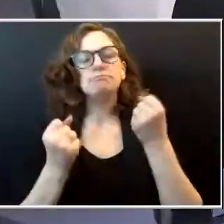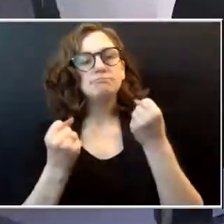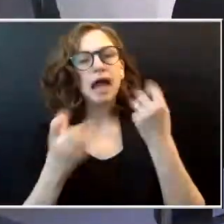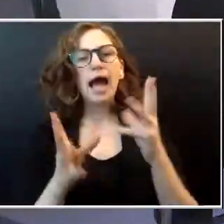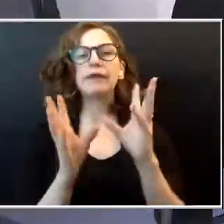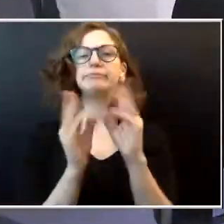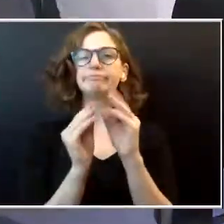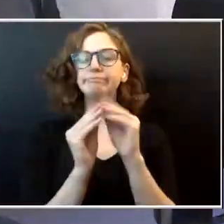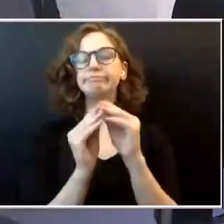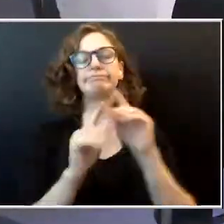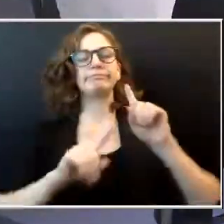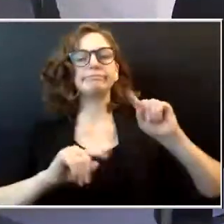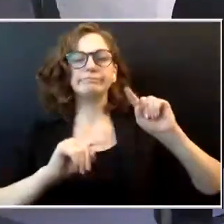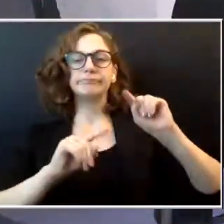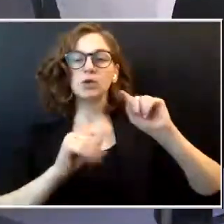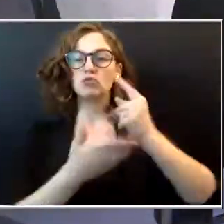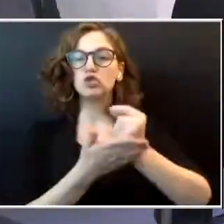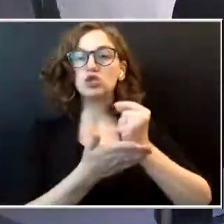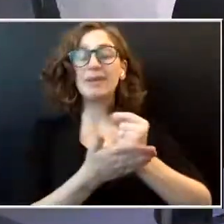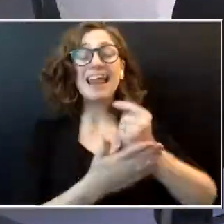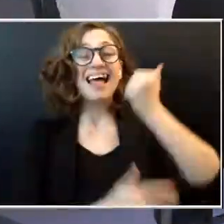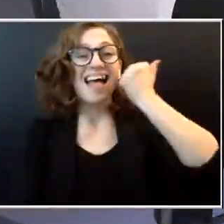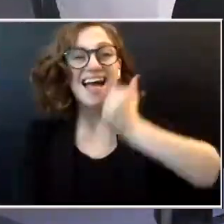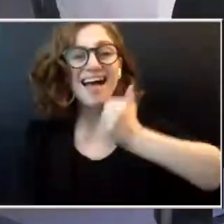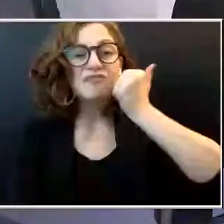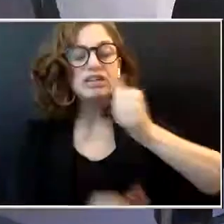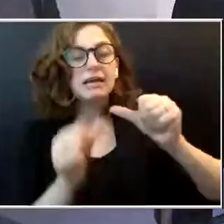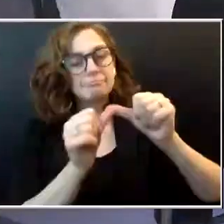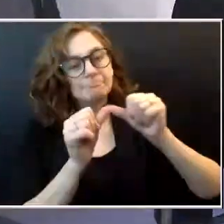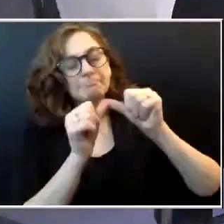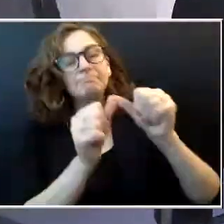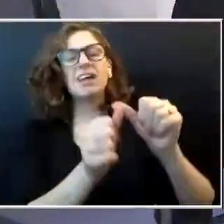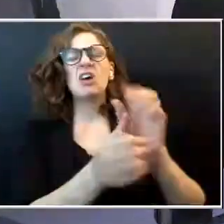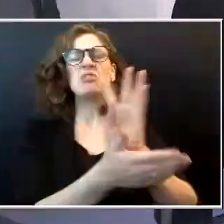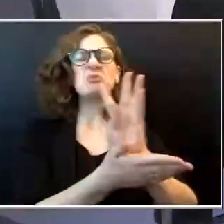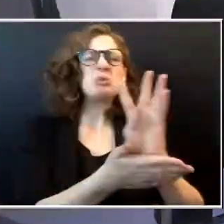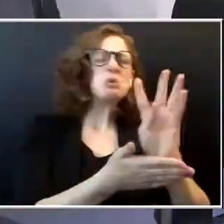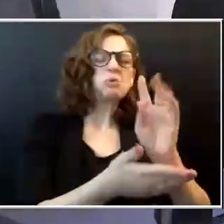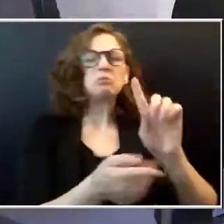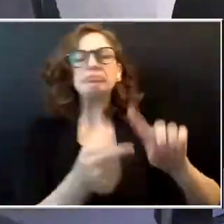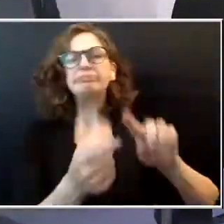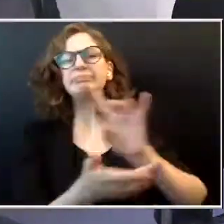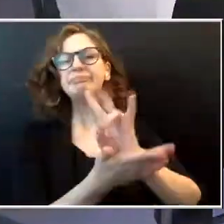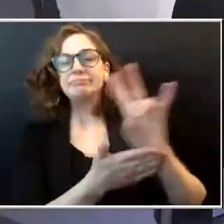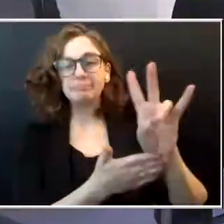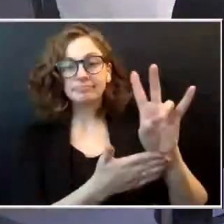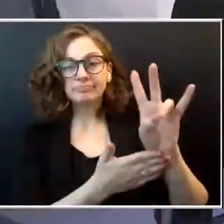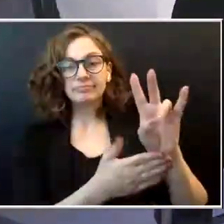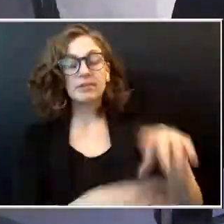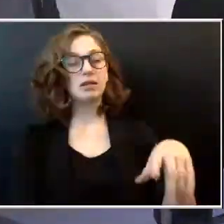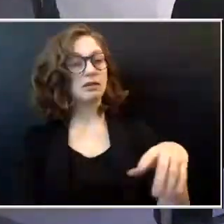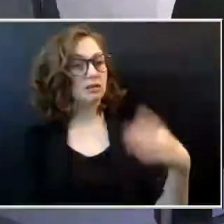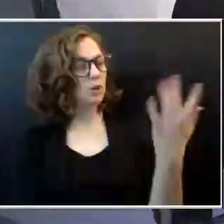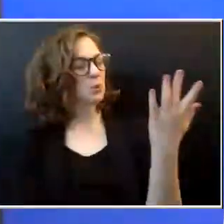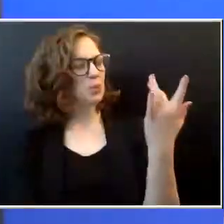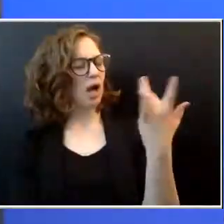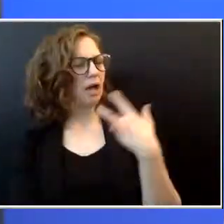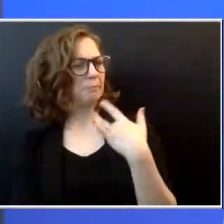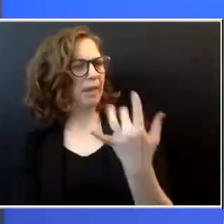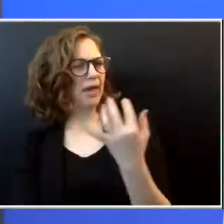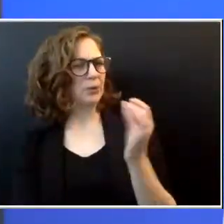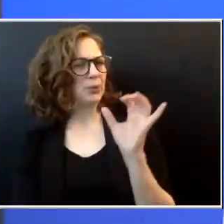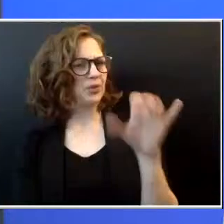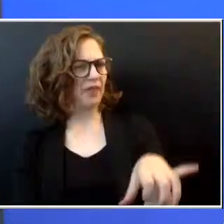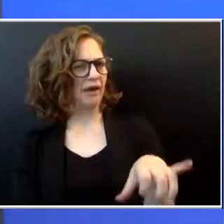for 4 to 7 weeks. Dr. Chen, why does radiation typically work like that? Well, we know